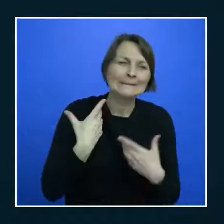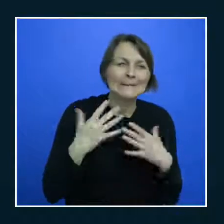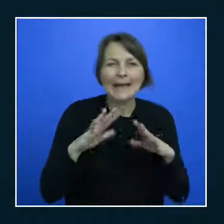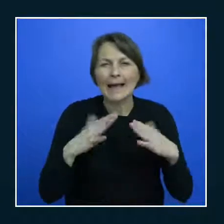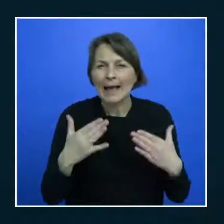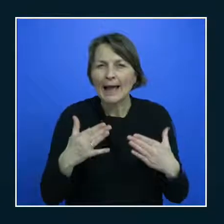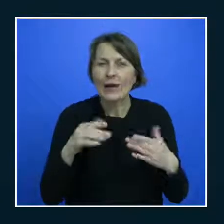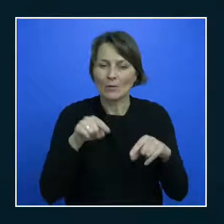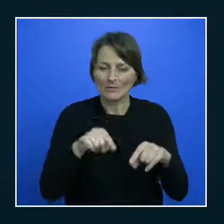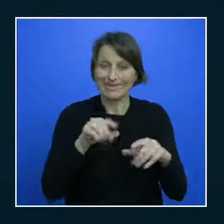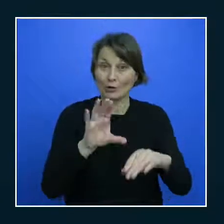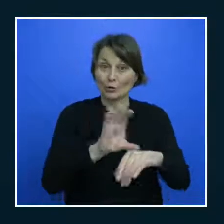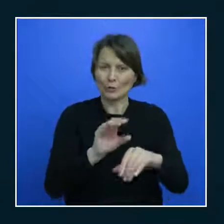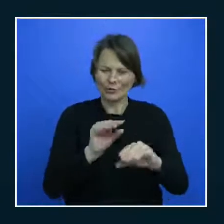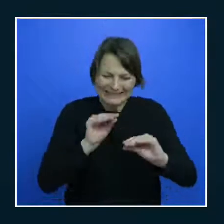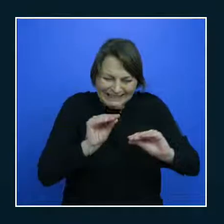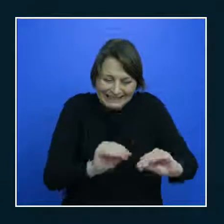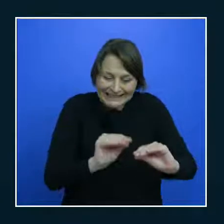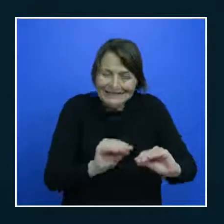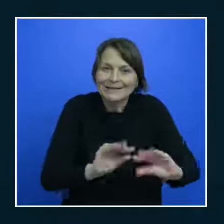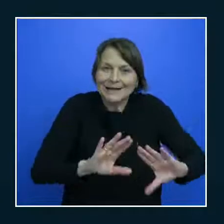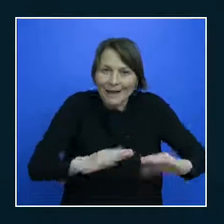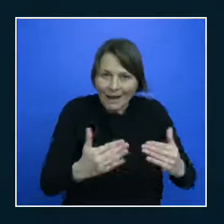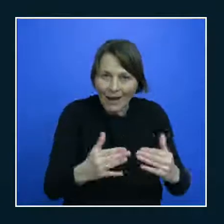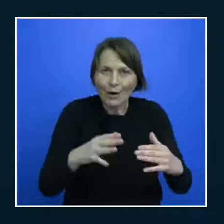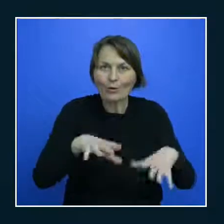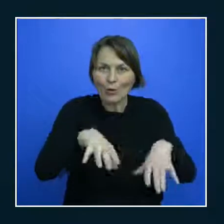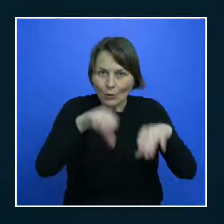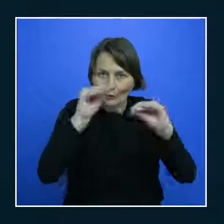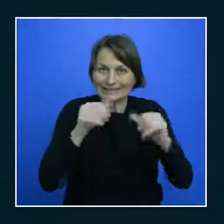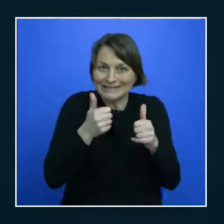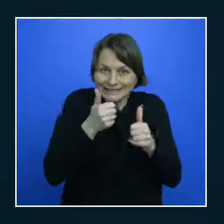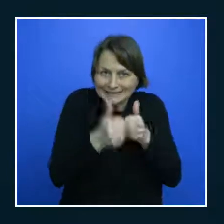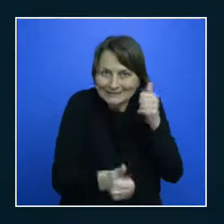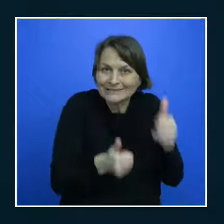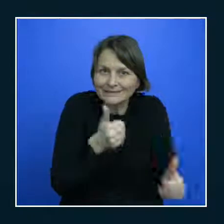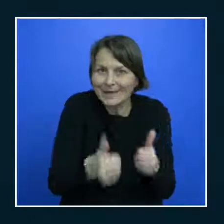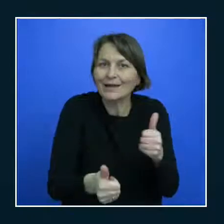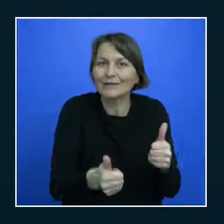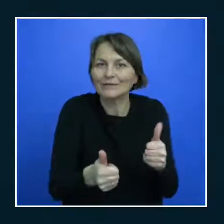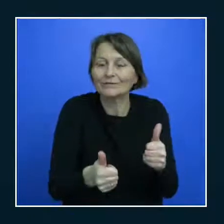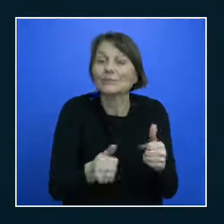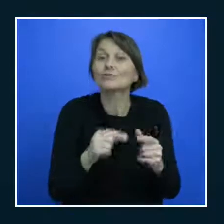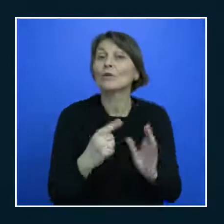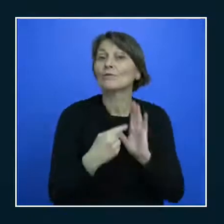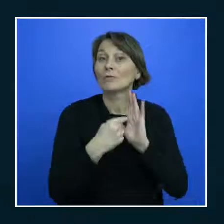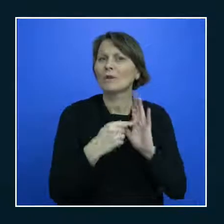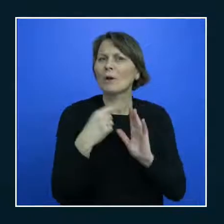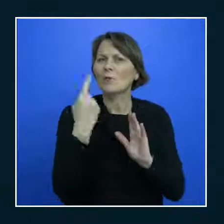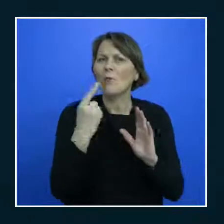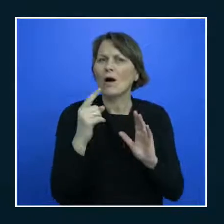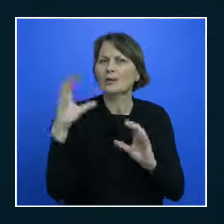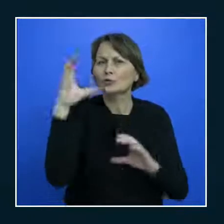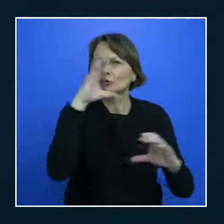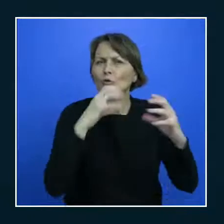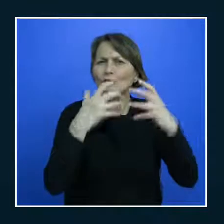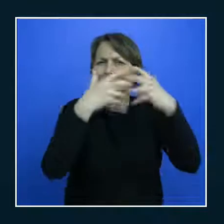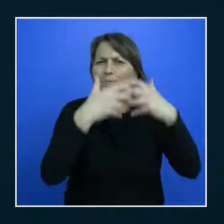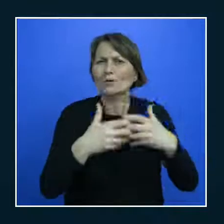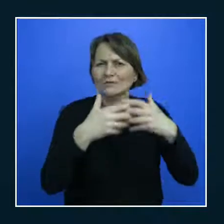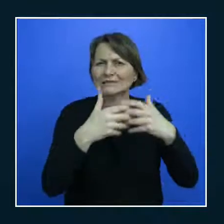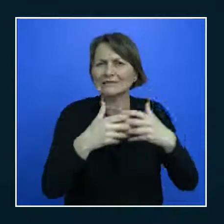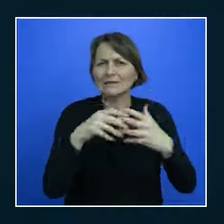So what we've been able to do with the Bing models is we're able to project the words into a vector, and then what we can do is we can measure